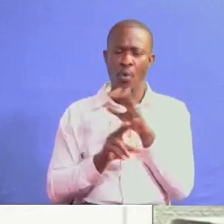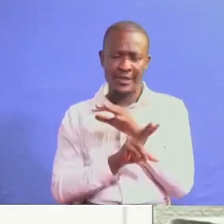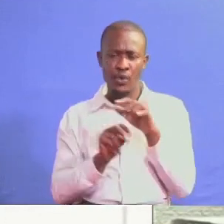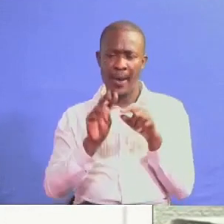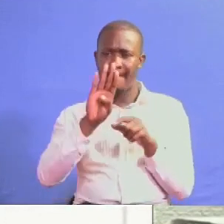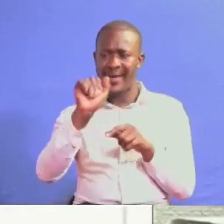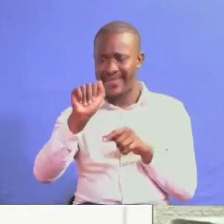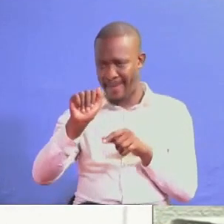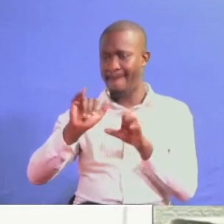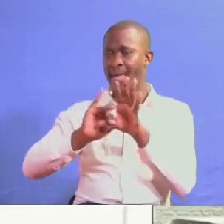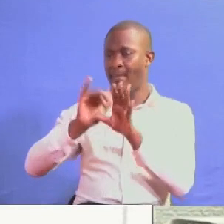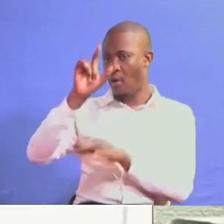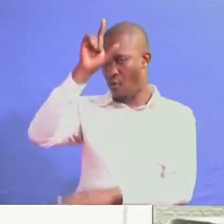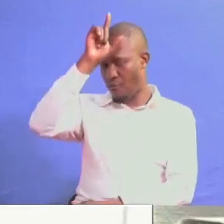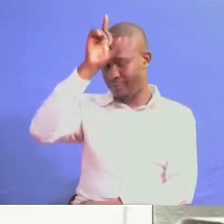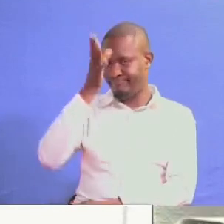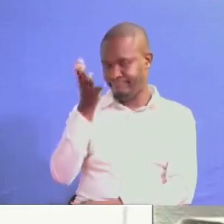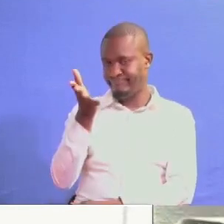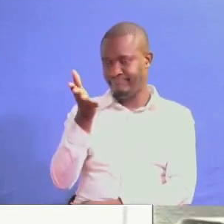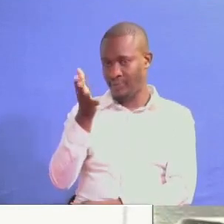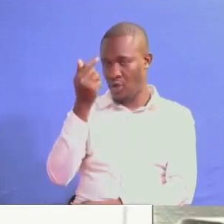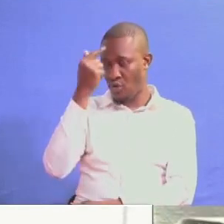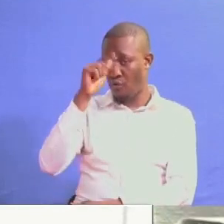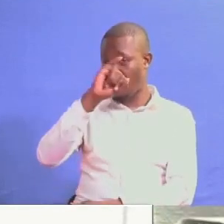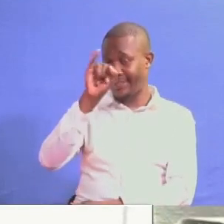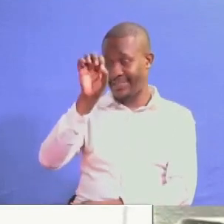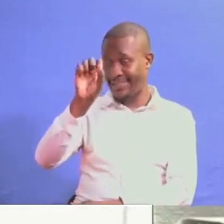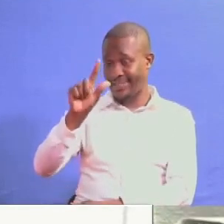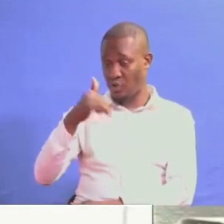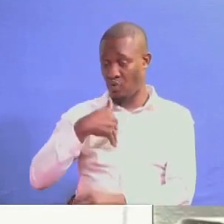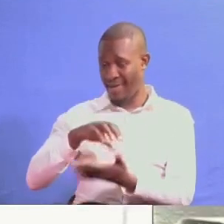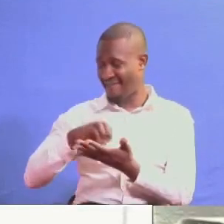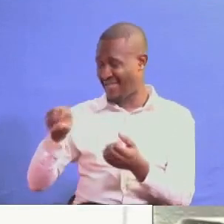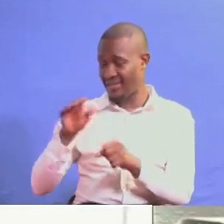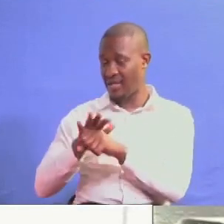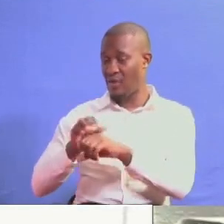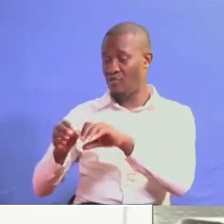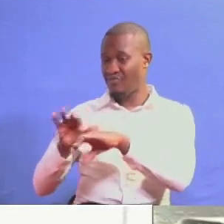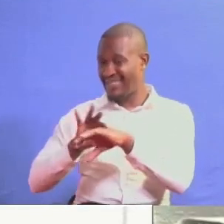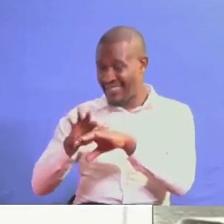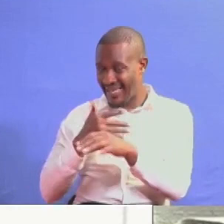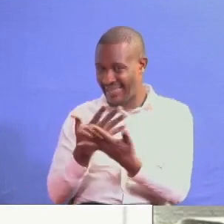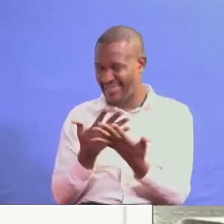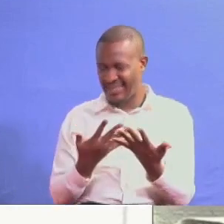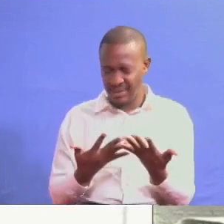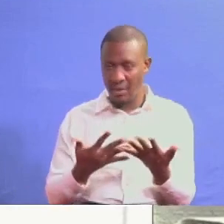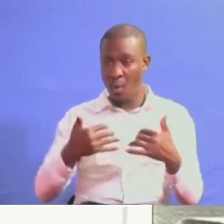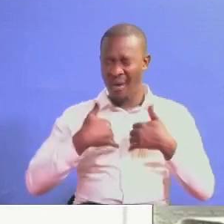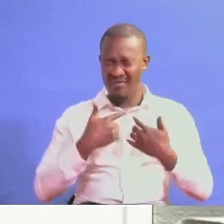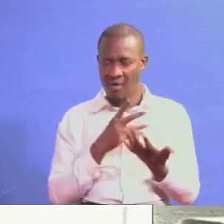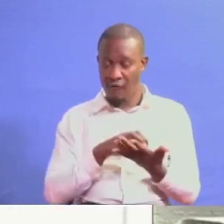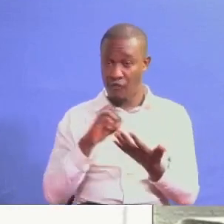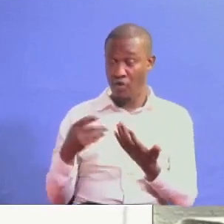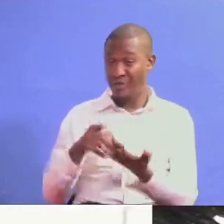by the villagers. For JSS, we lost the science equipment. We also lost the